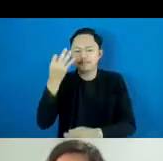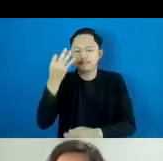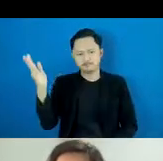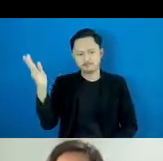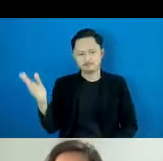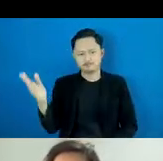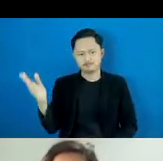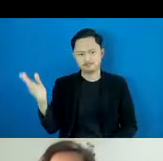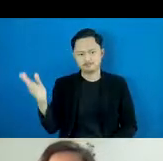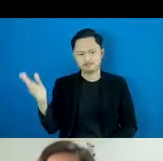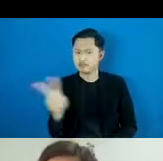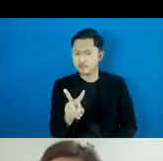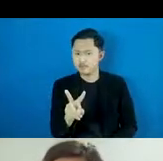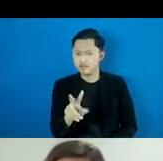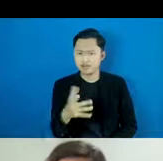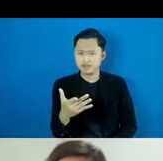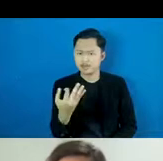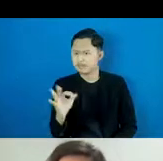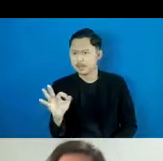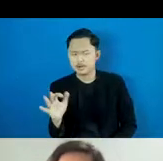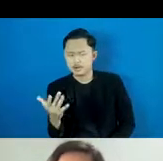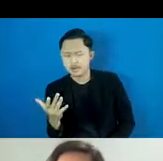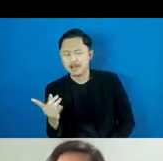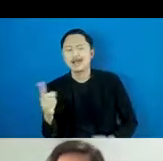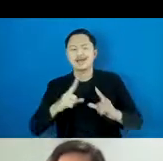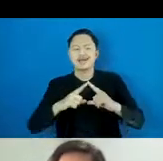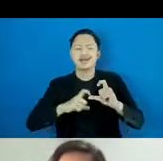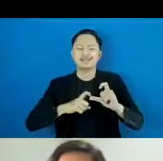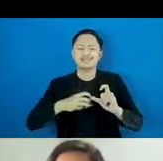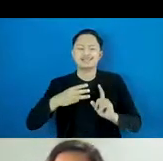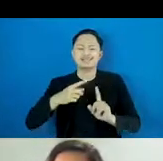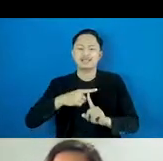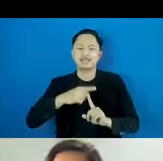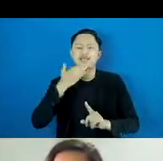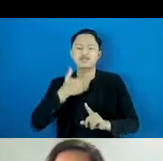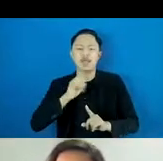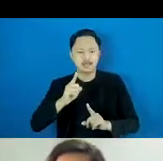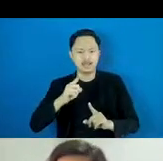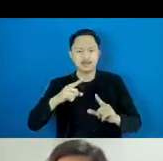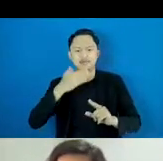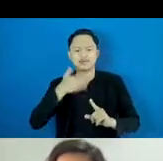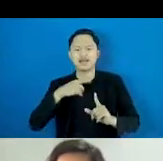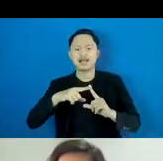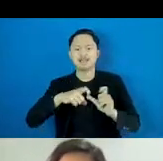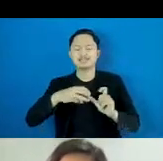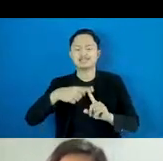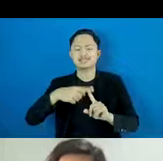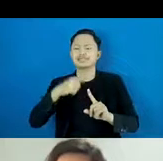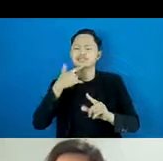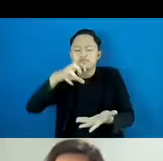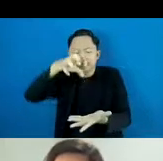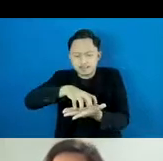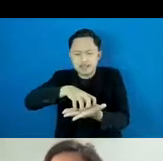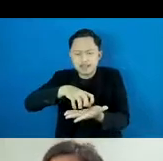is that there is this new asset owner and the asset owner now will have a leasing contract with the